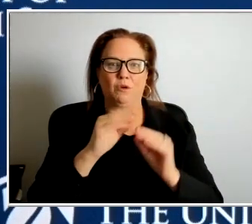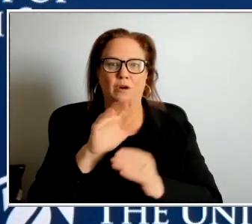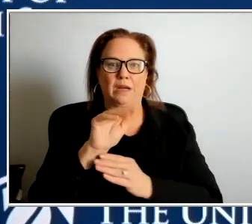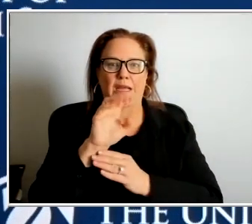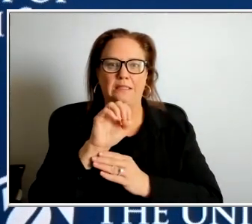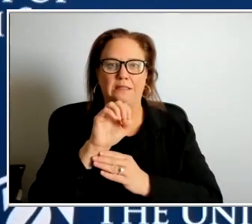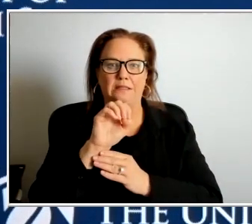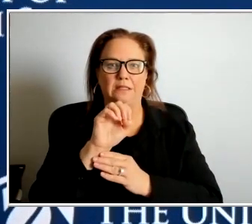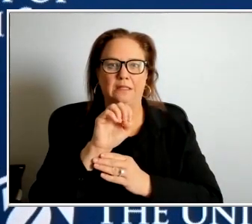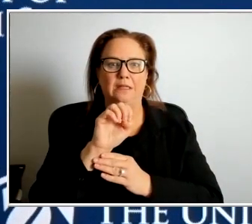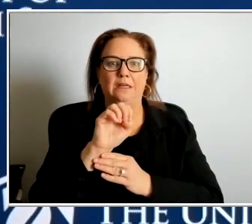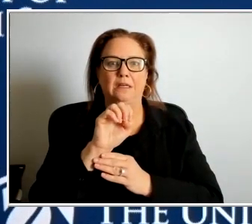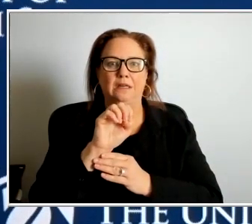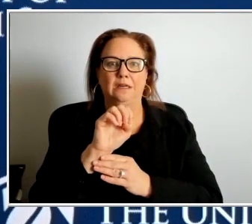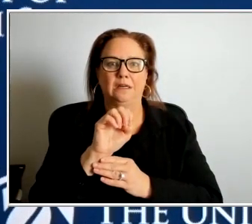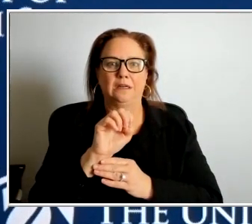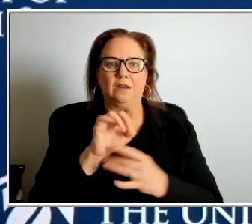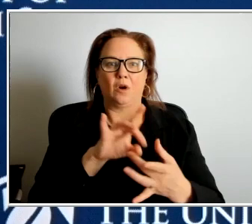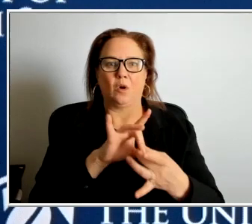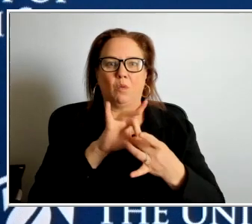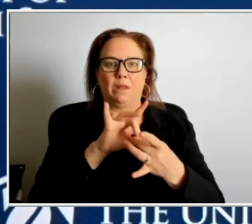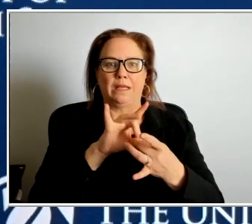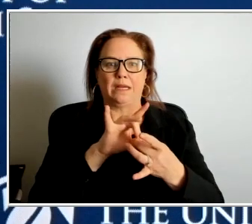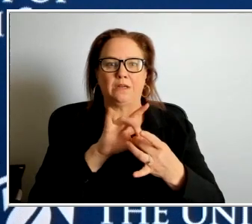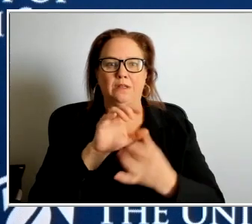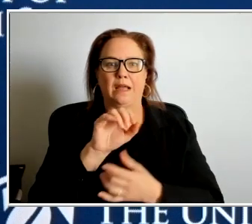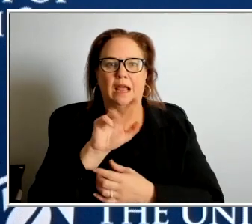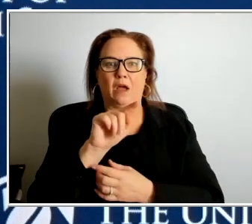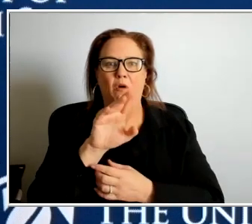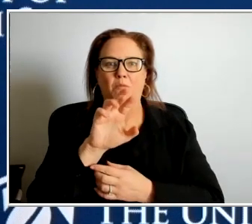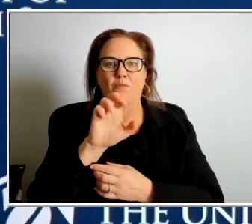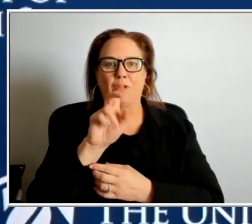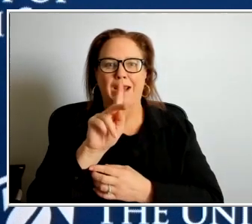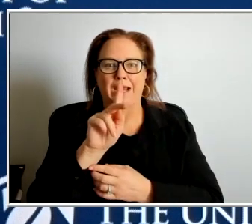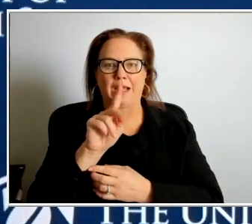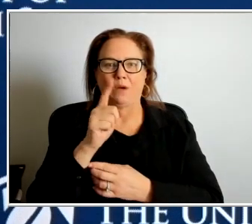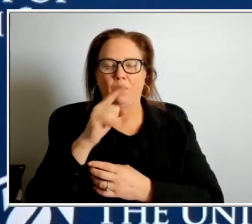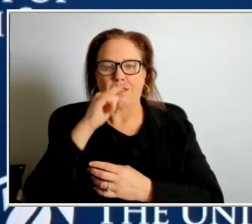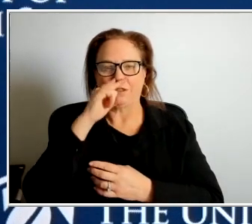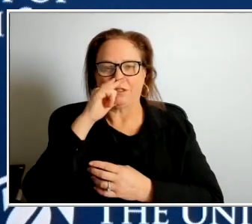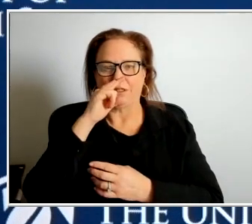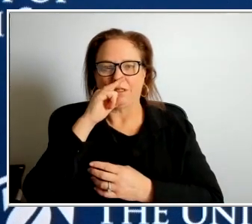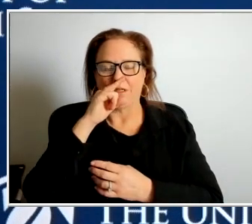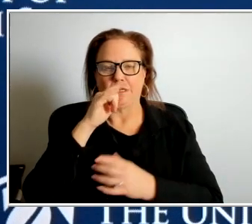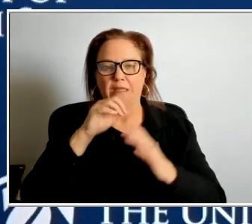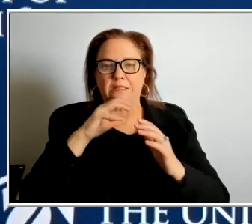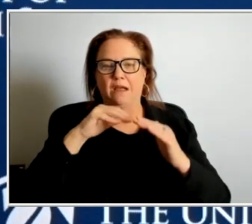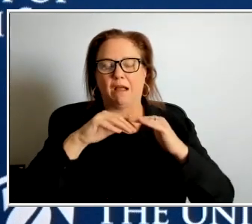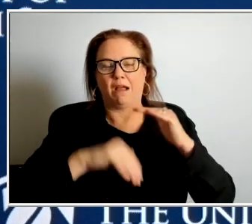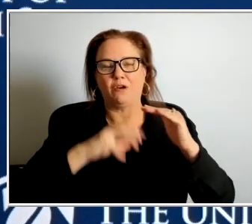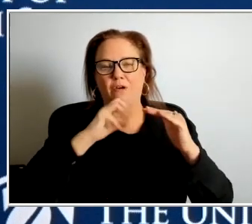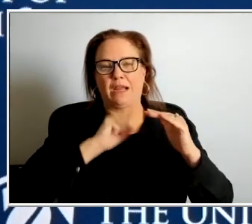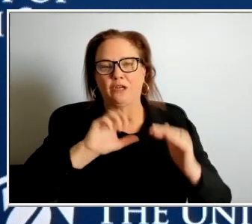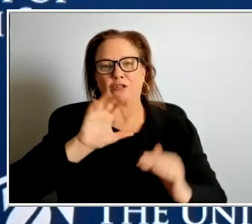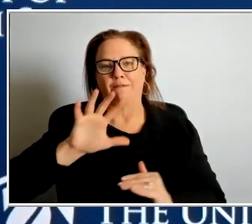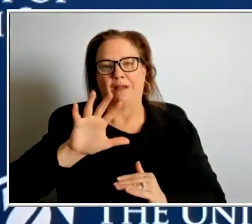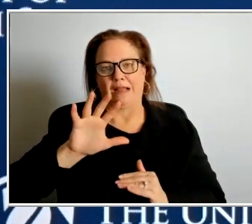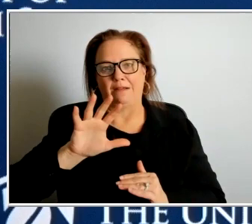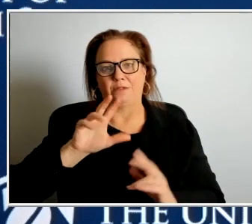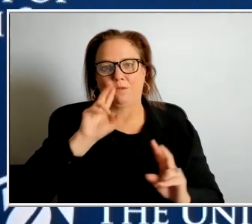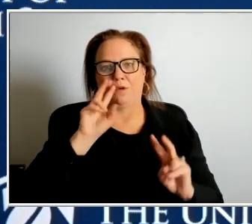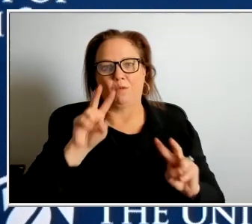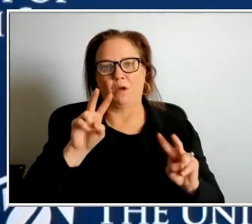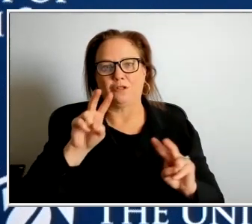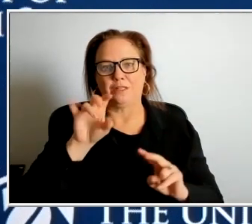strictly related to the outbreak that is going on, but one of those children is under 5, so we will keep our eyes out for